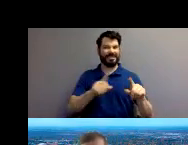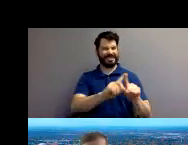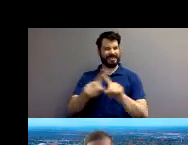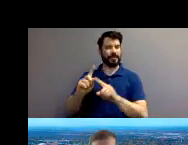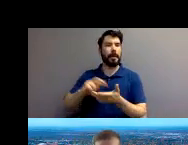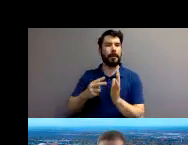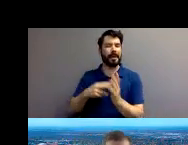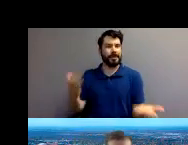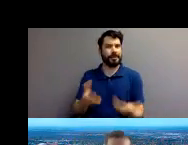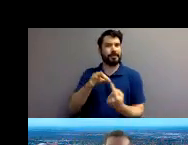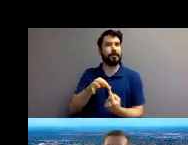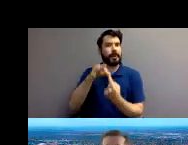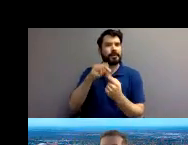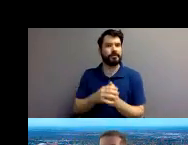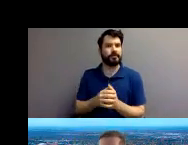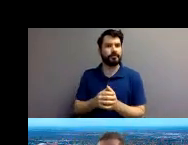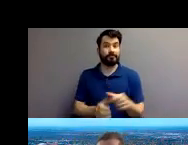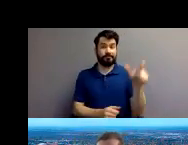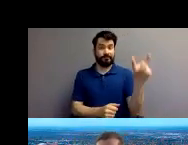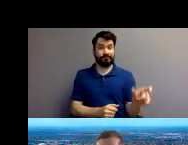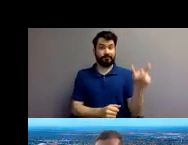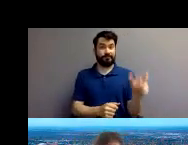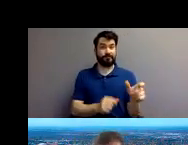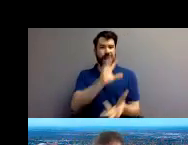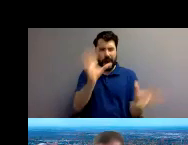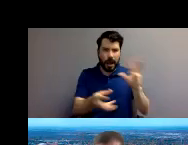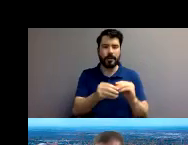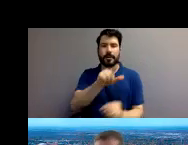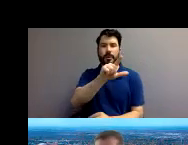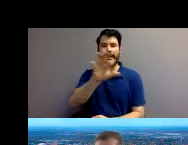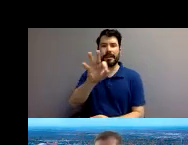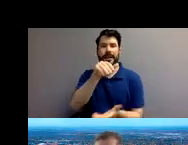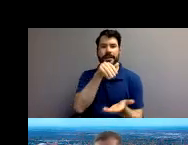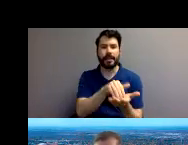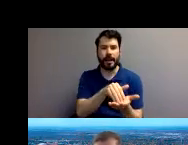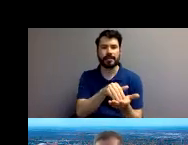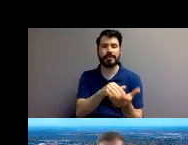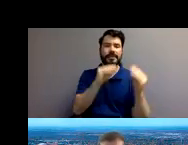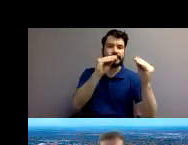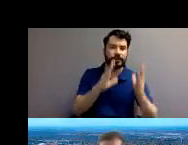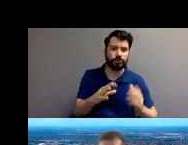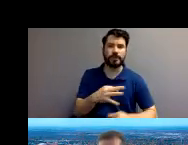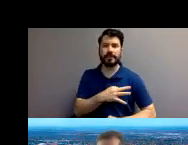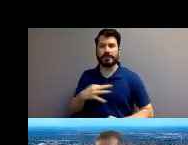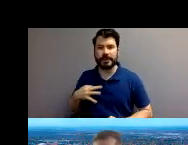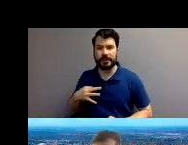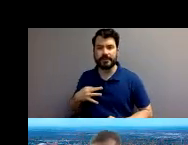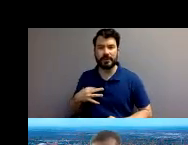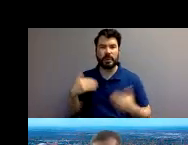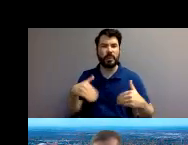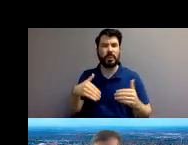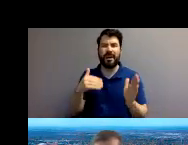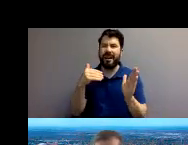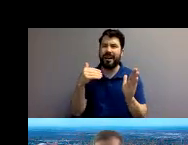place. You see on the left there, we employ over 29,000 faculty and staff, hundreds of different